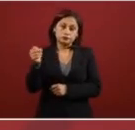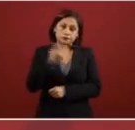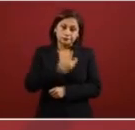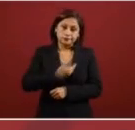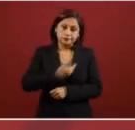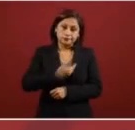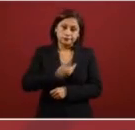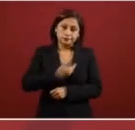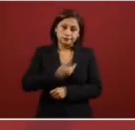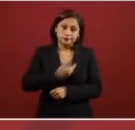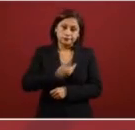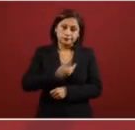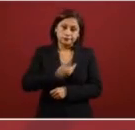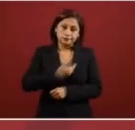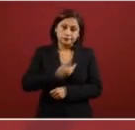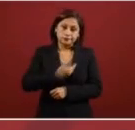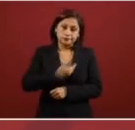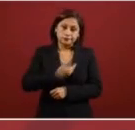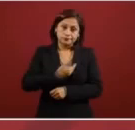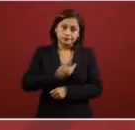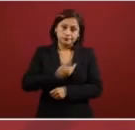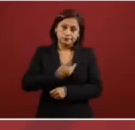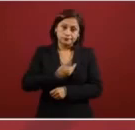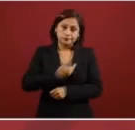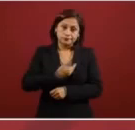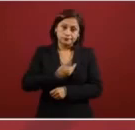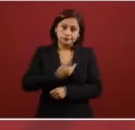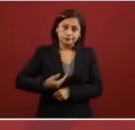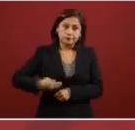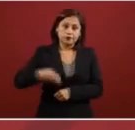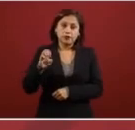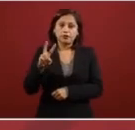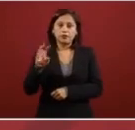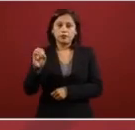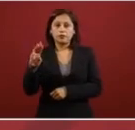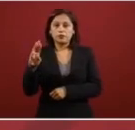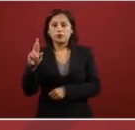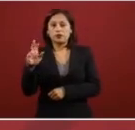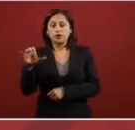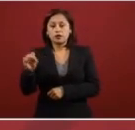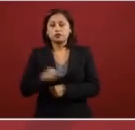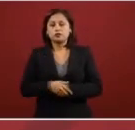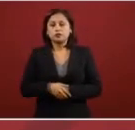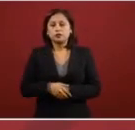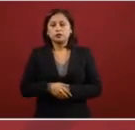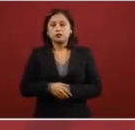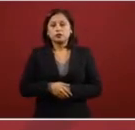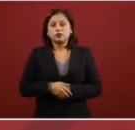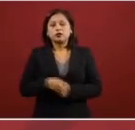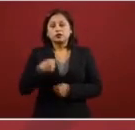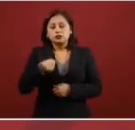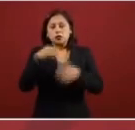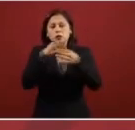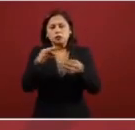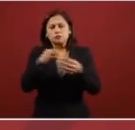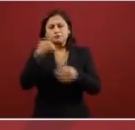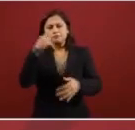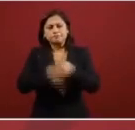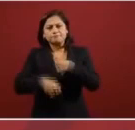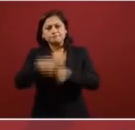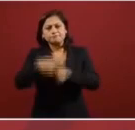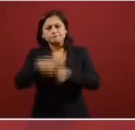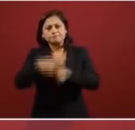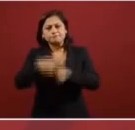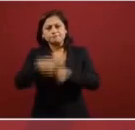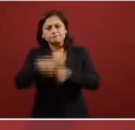Bueno, To go get Evo Morales. Serían muchos los detalles, pero me voy a referir a los puntos